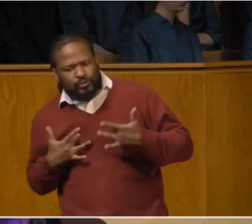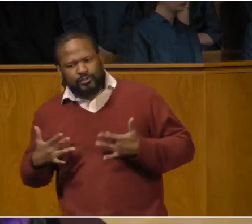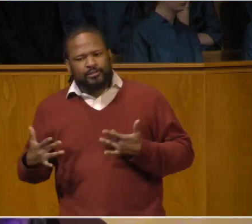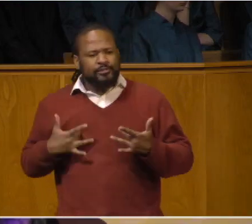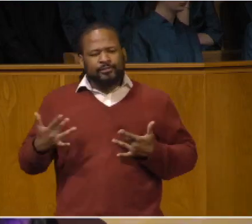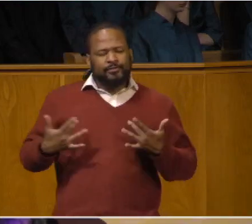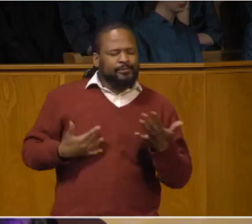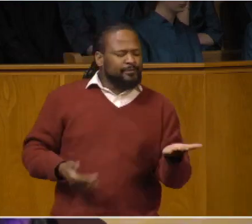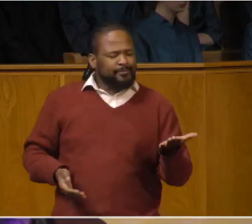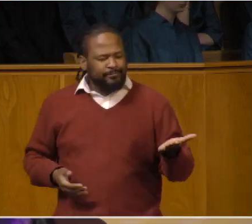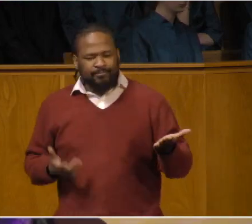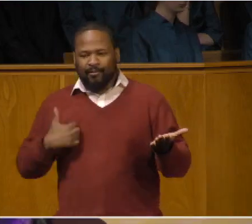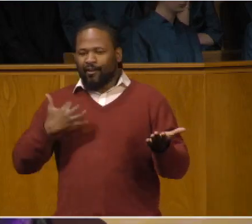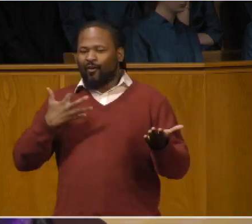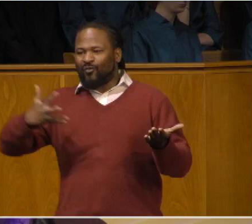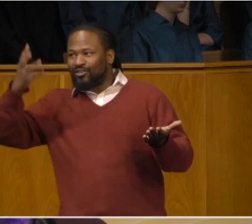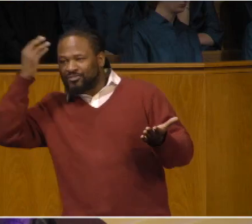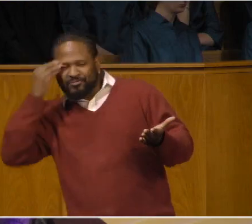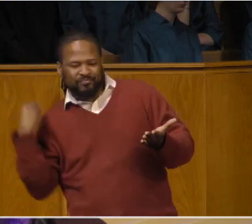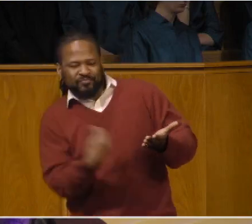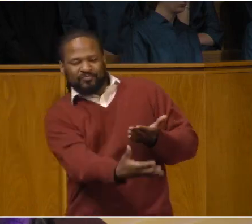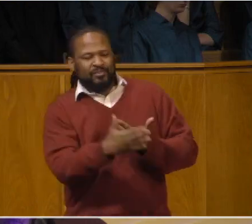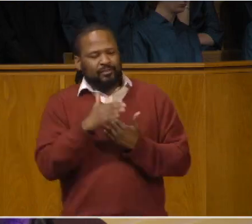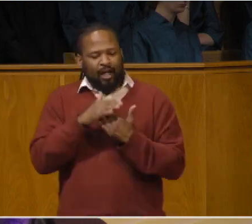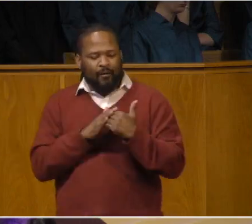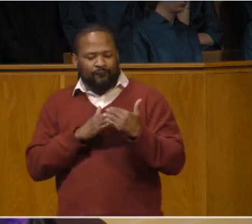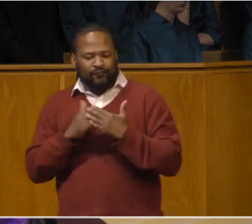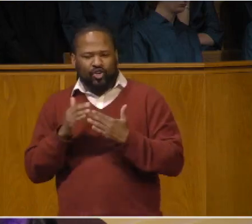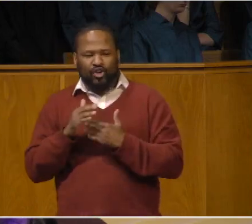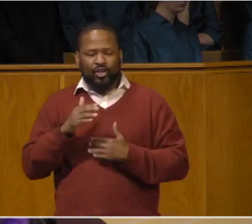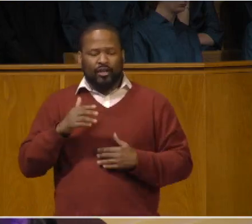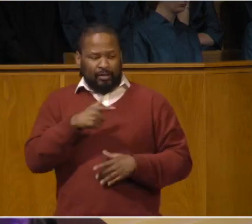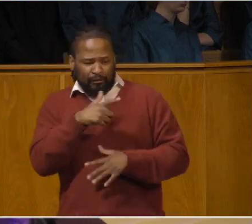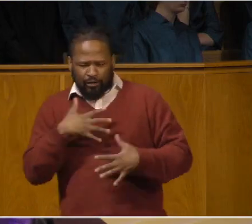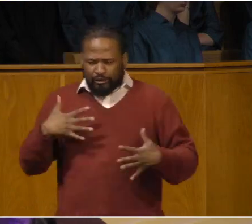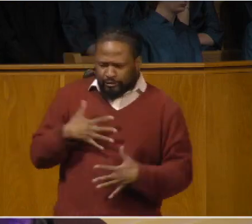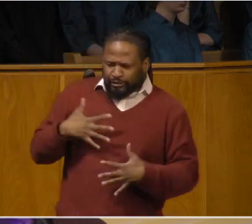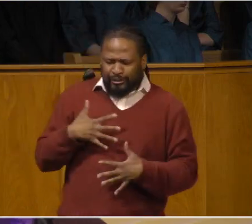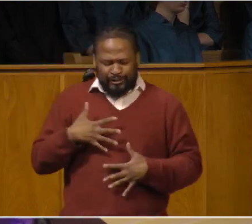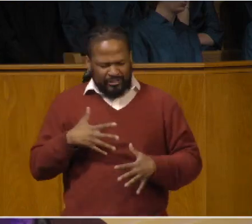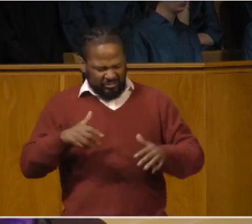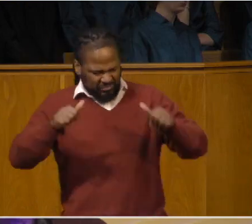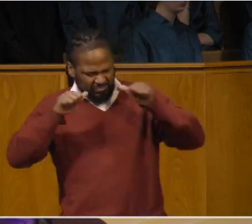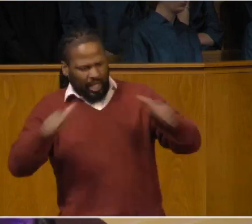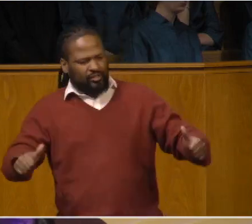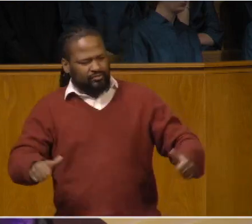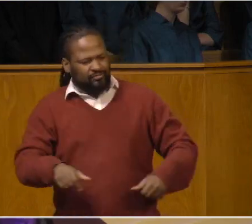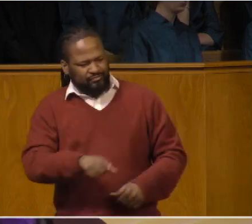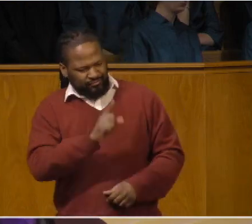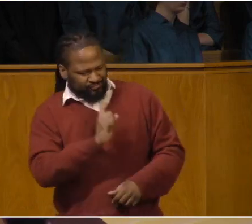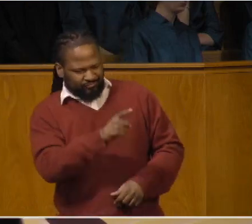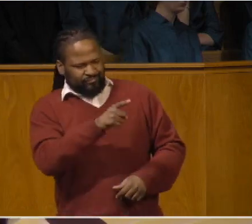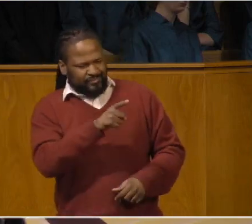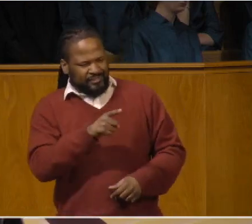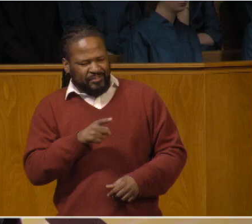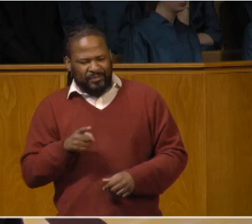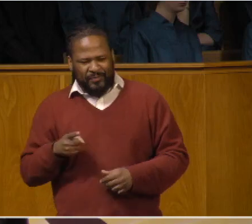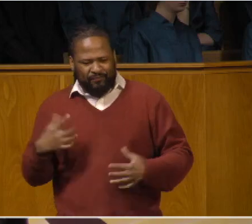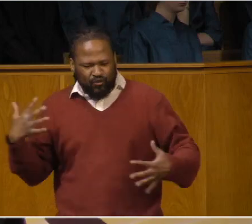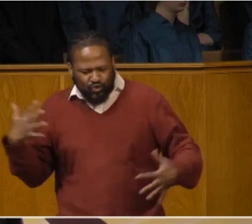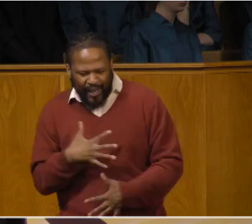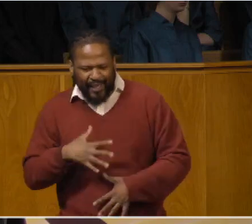me give you some words of comfort. Fear not. Don't be afraid. Don't be